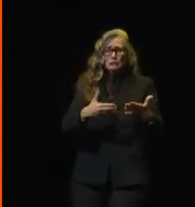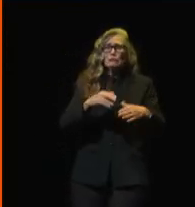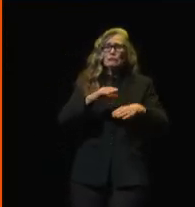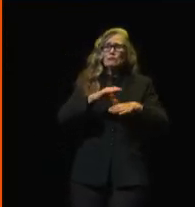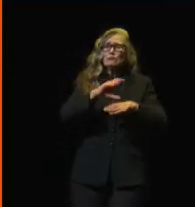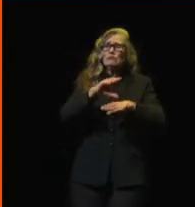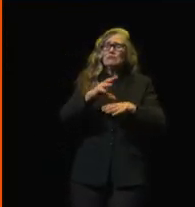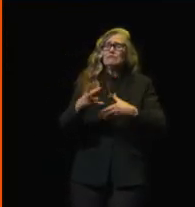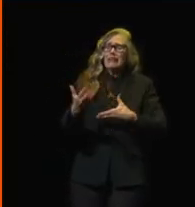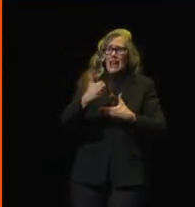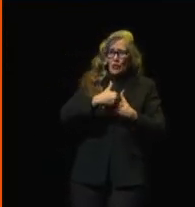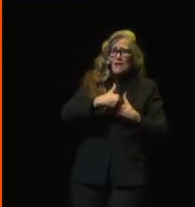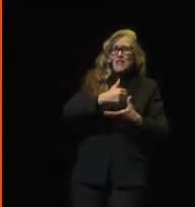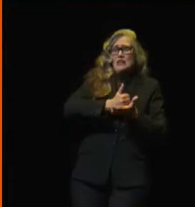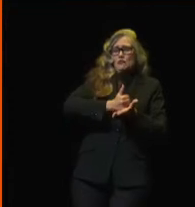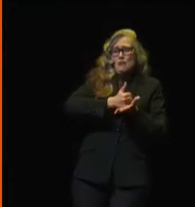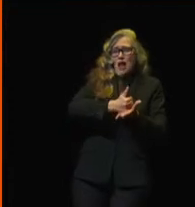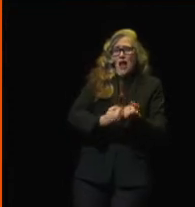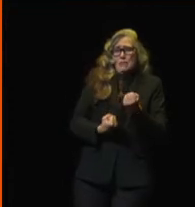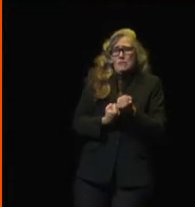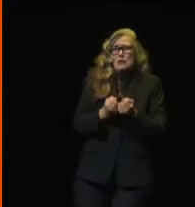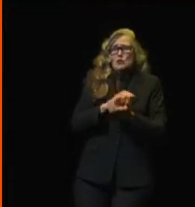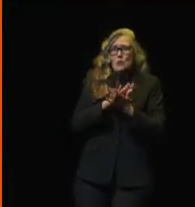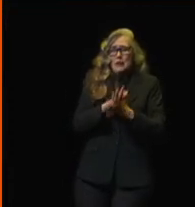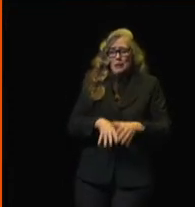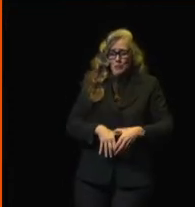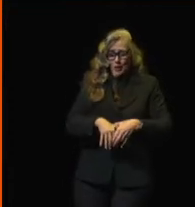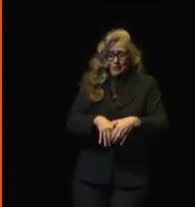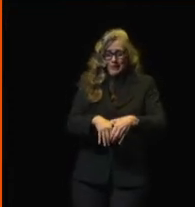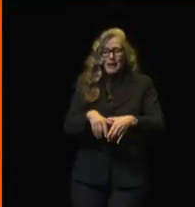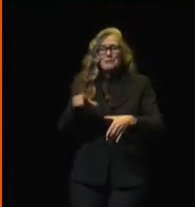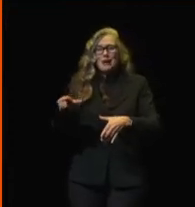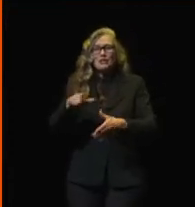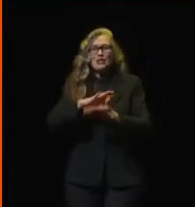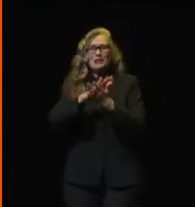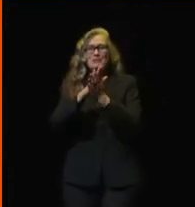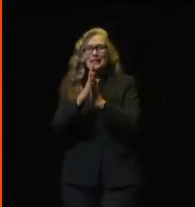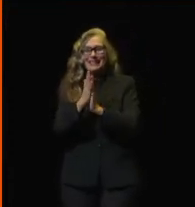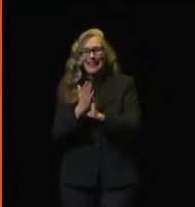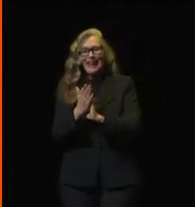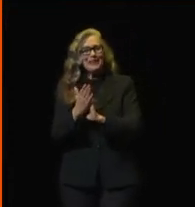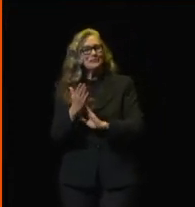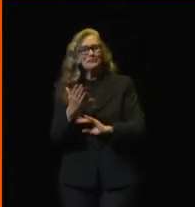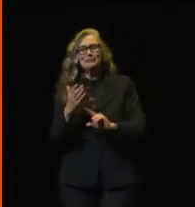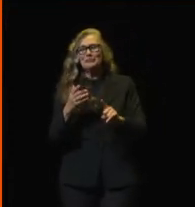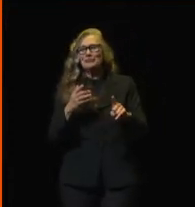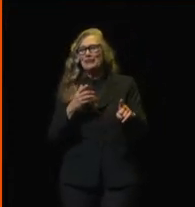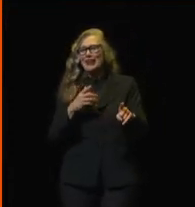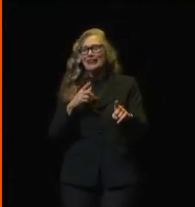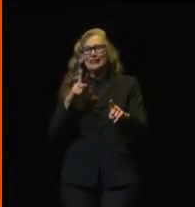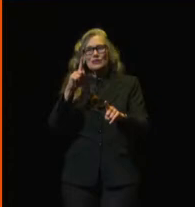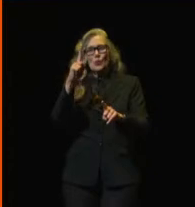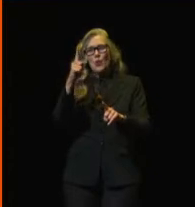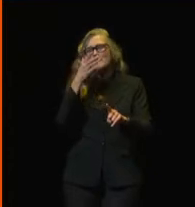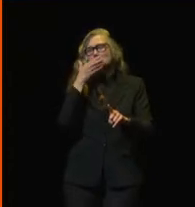to our family and sister to Carl, one of the genuinely sweetest people I've ever known.